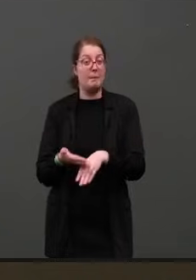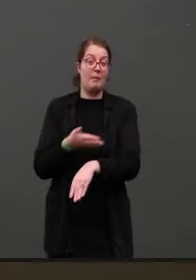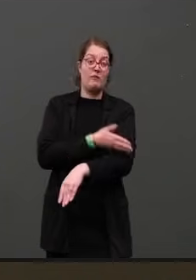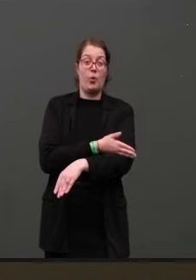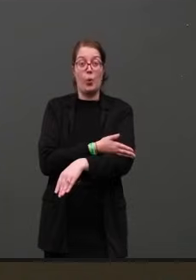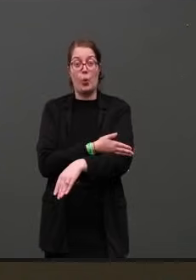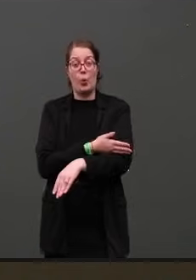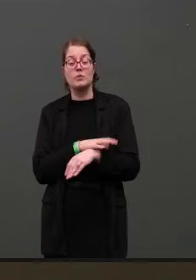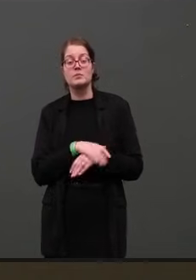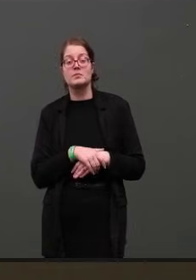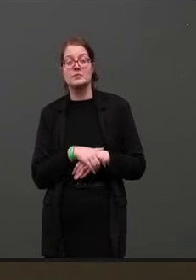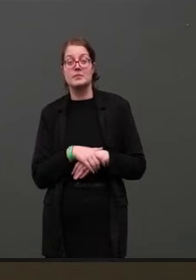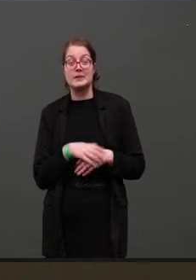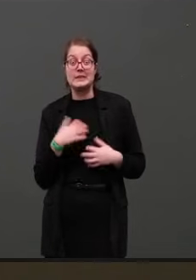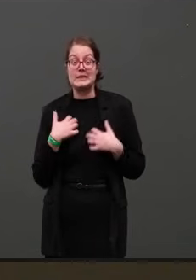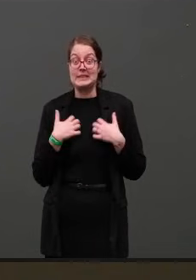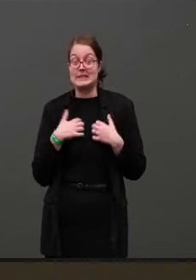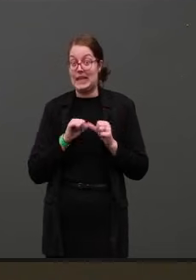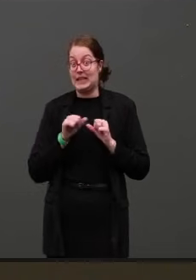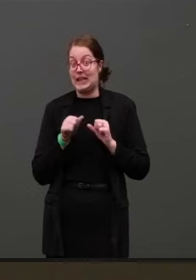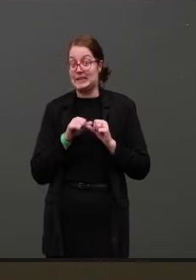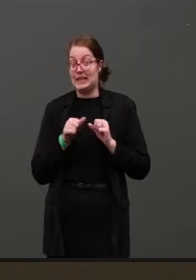anticipation of what is yet to come.